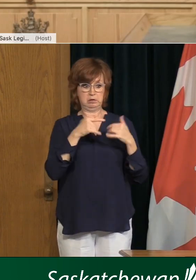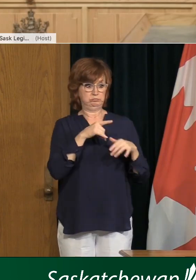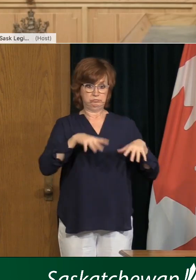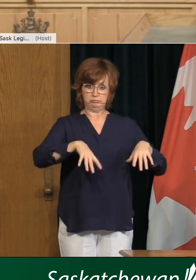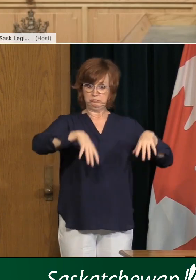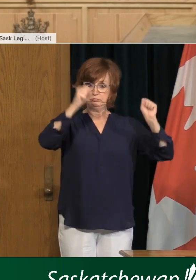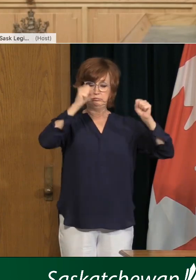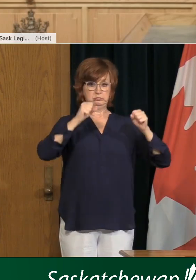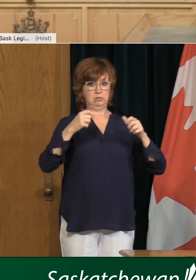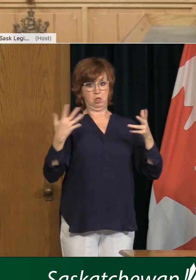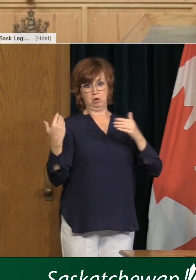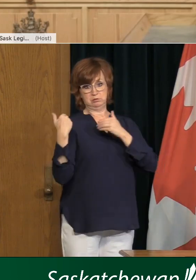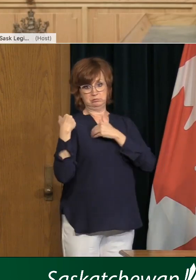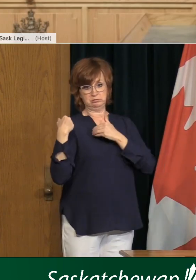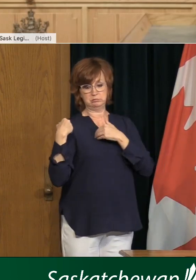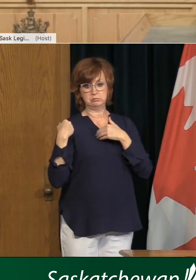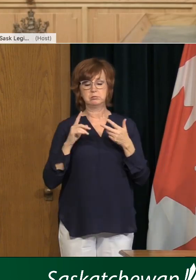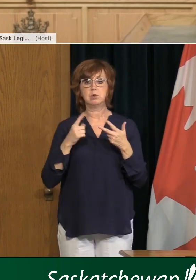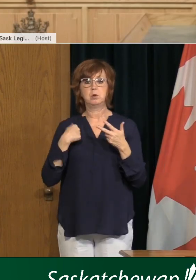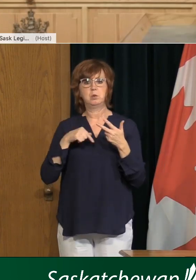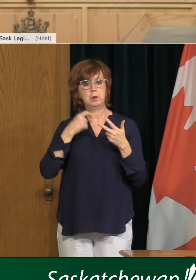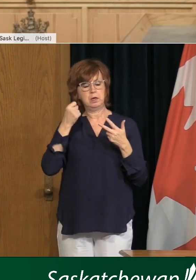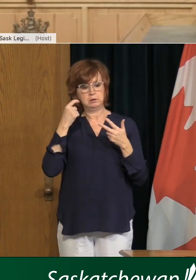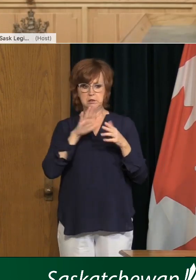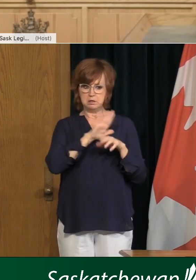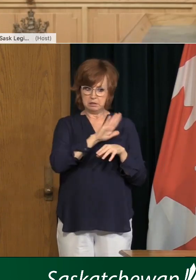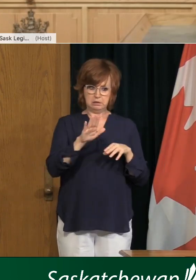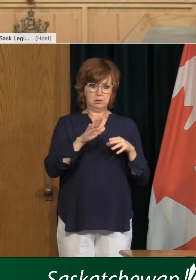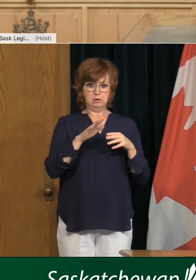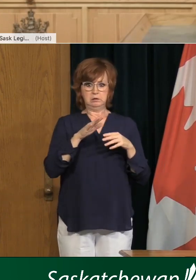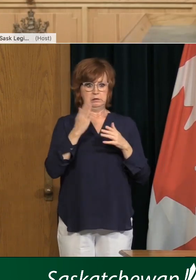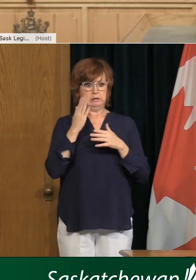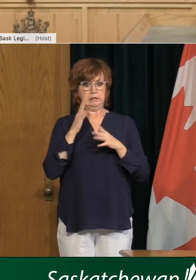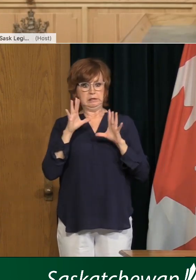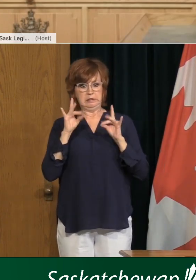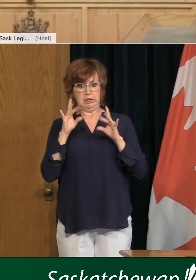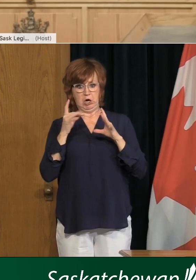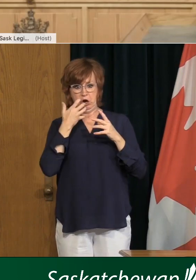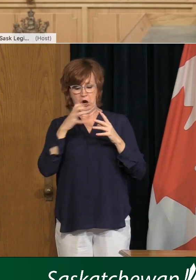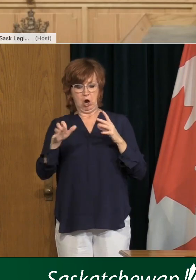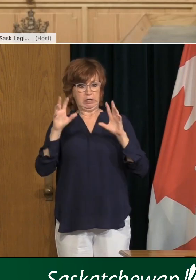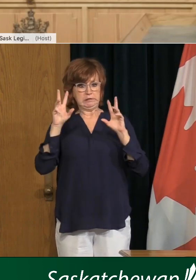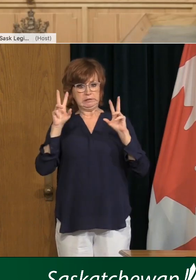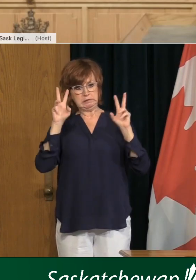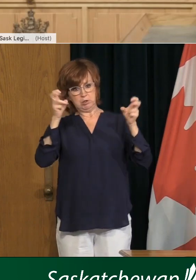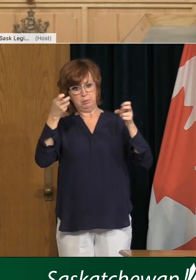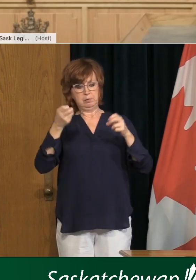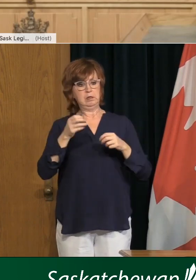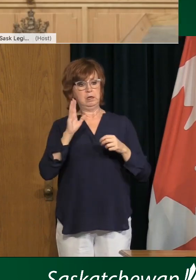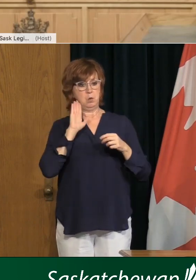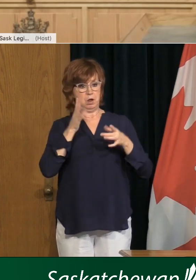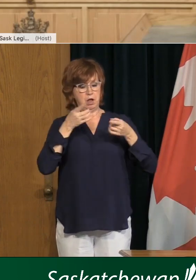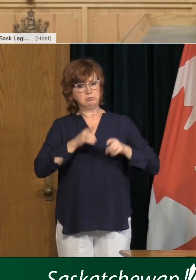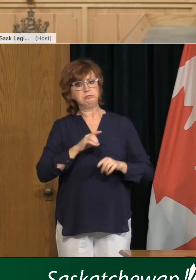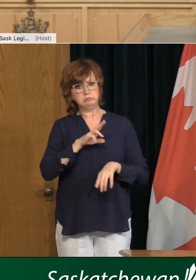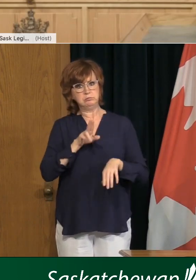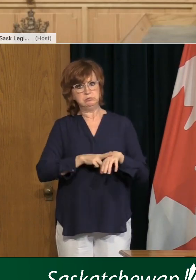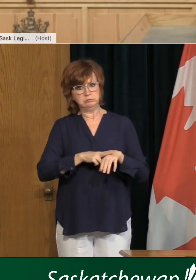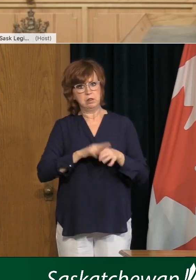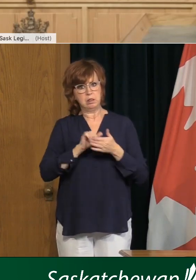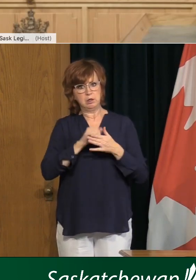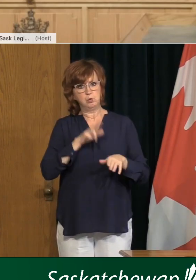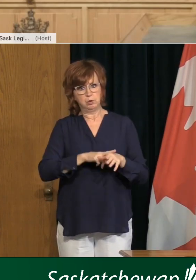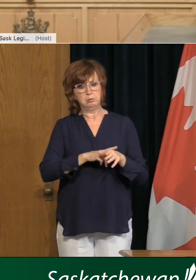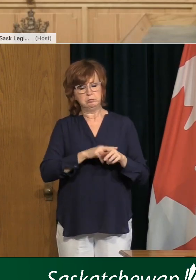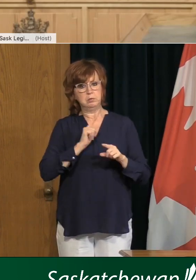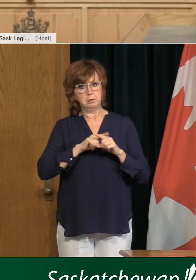also recognize that they will have concerns at times, and we will work to address these concerns, but we know we share a commitment to the safety of both our patients and our